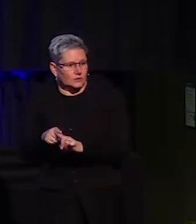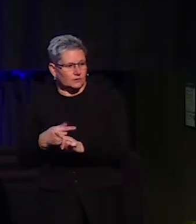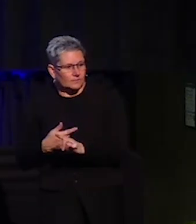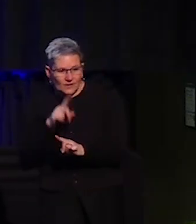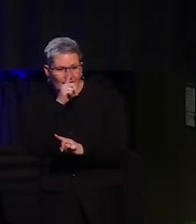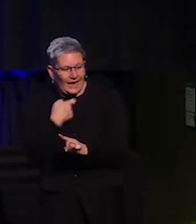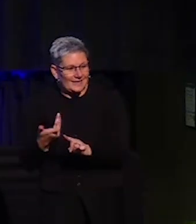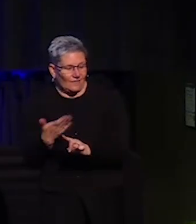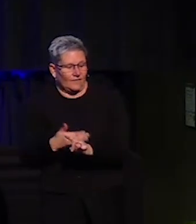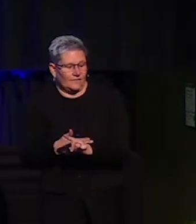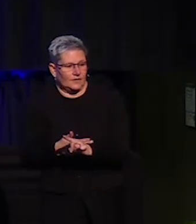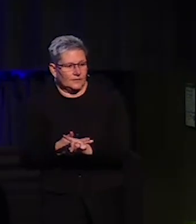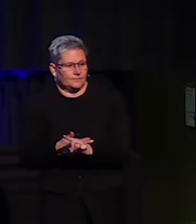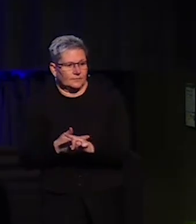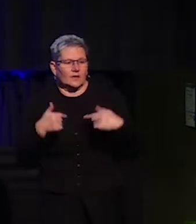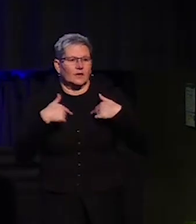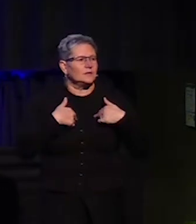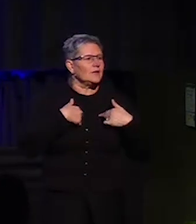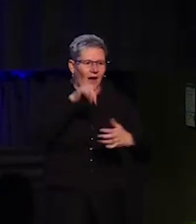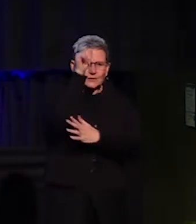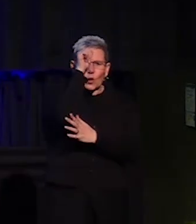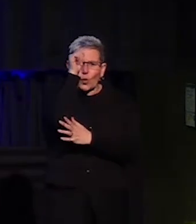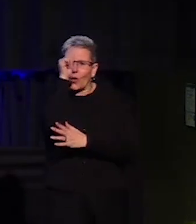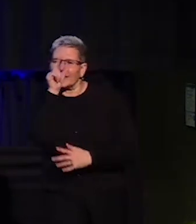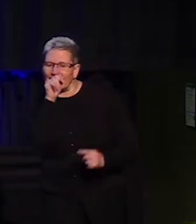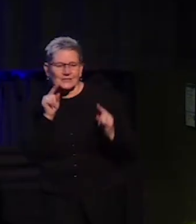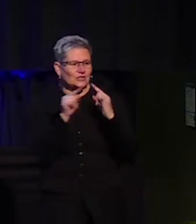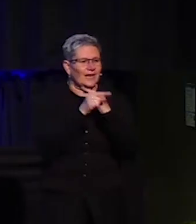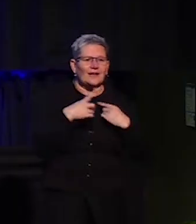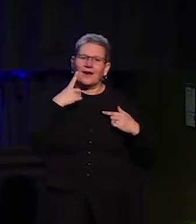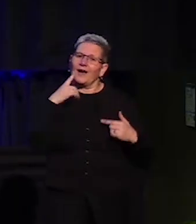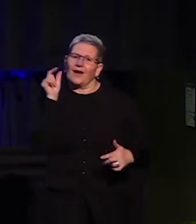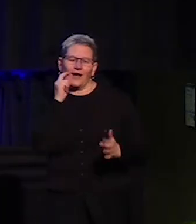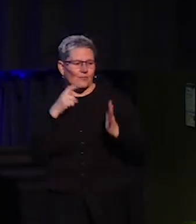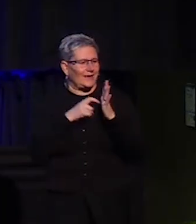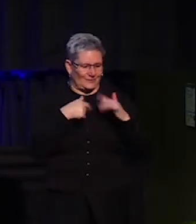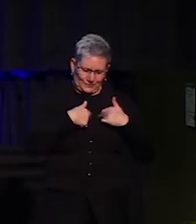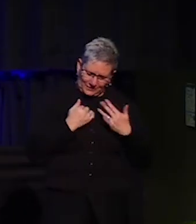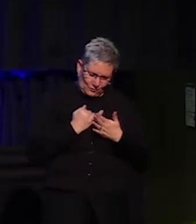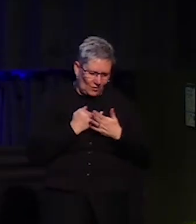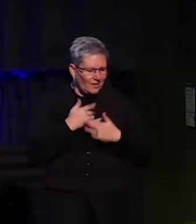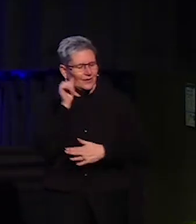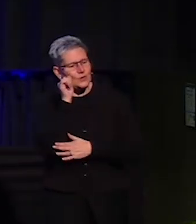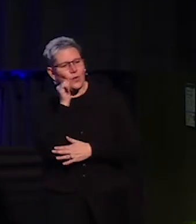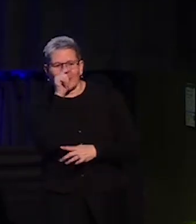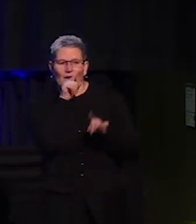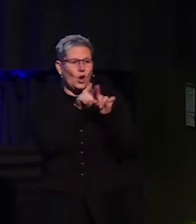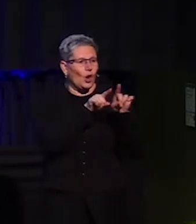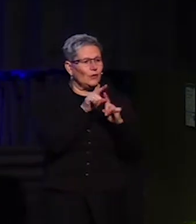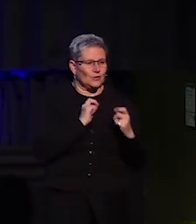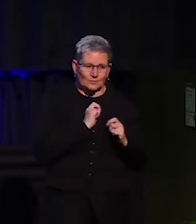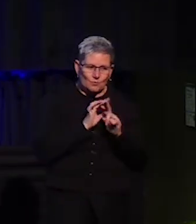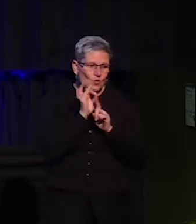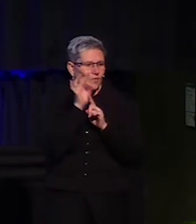While we can all sit here and put our hands up and go, yes, I know I can change. I recognise that I've done something wrong and that, I can learn from my